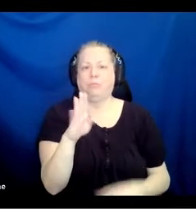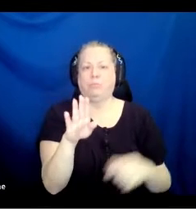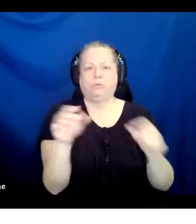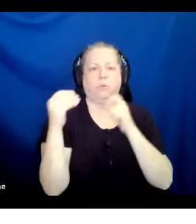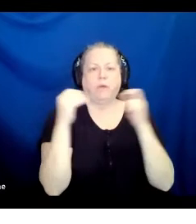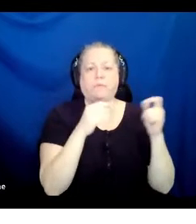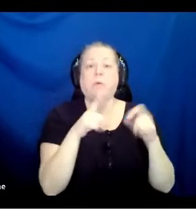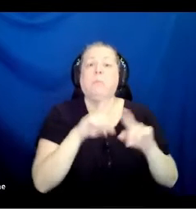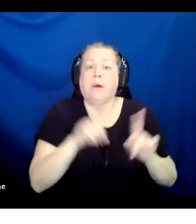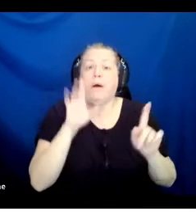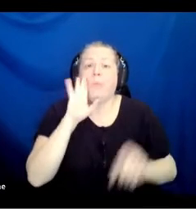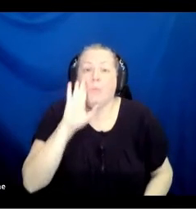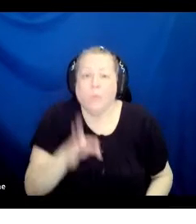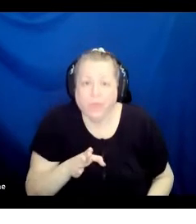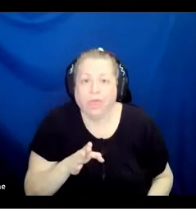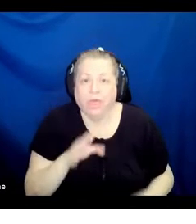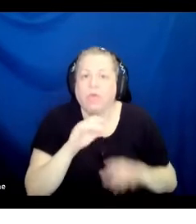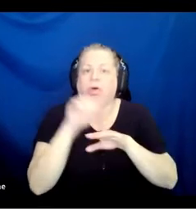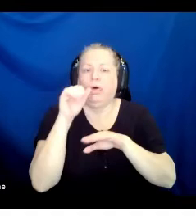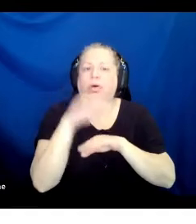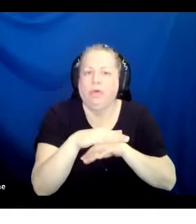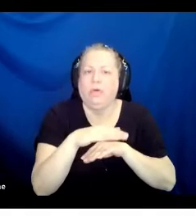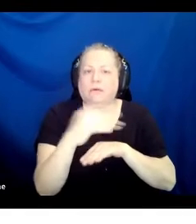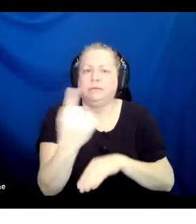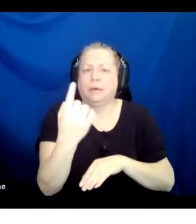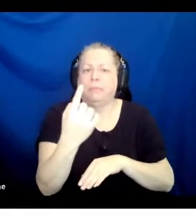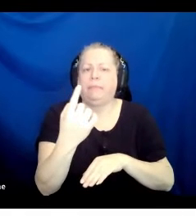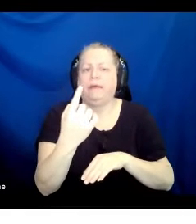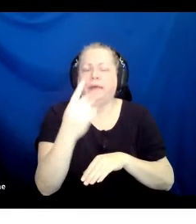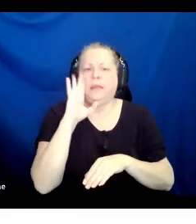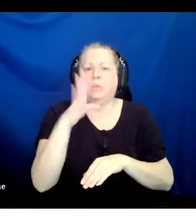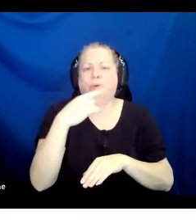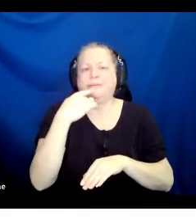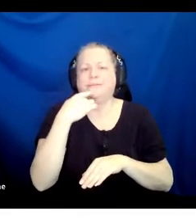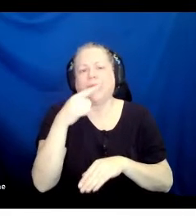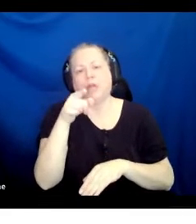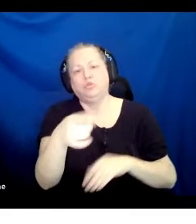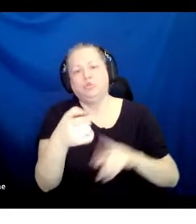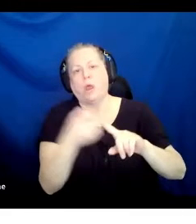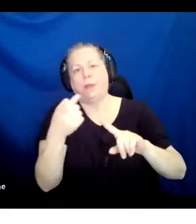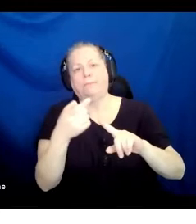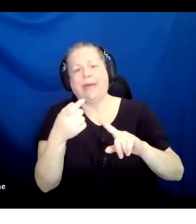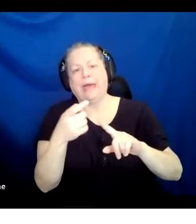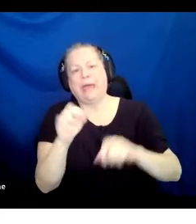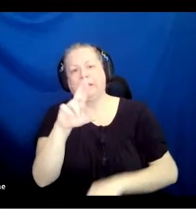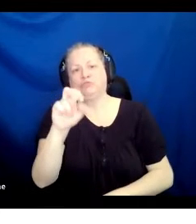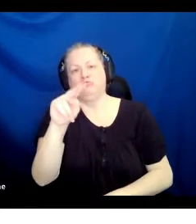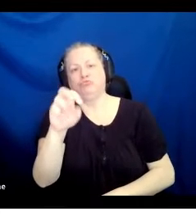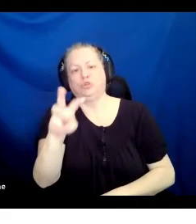mail letting them know they have been auto-renewed. Okay, next slide.